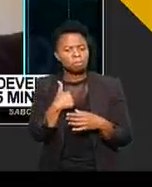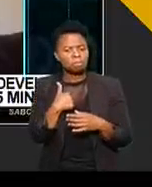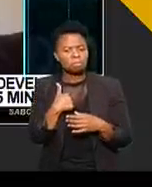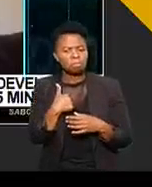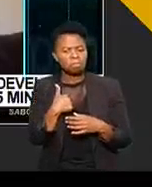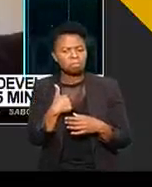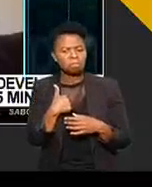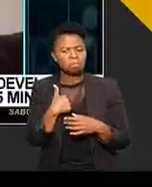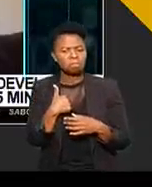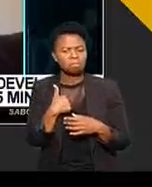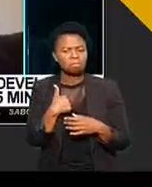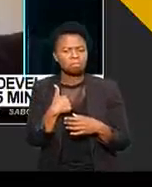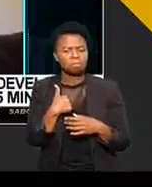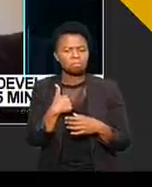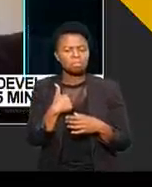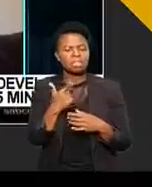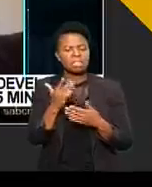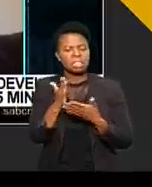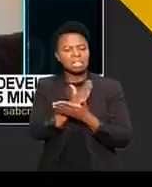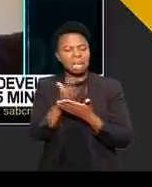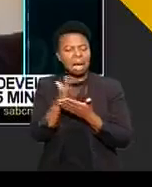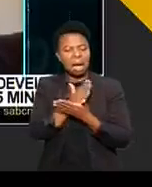these products have to go through some regulatory